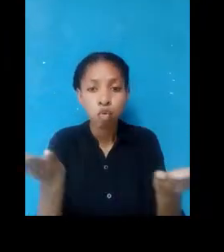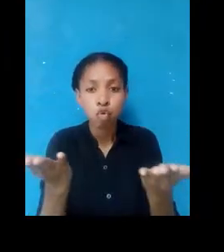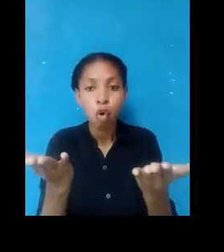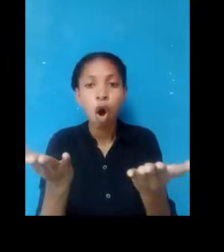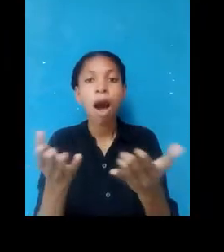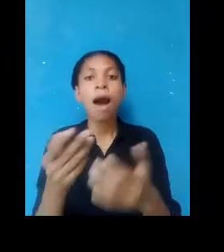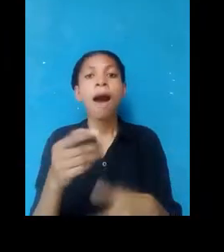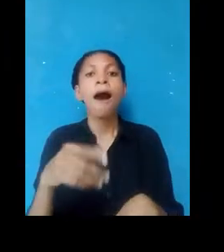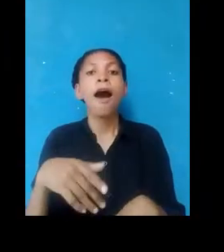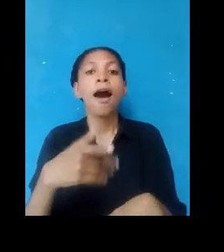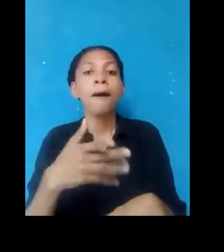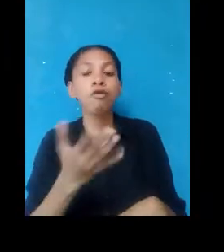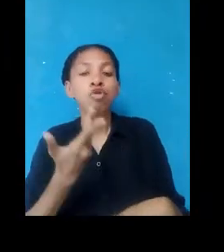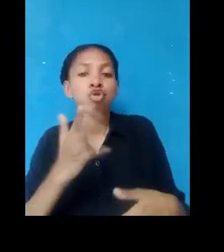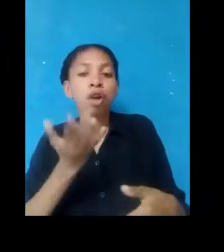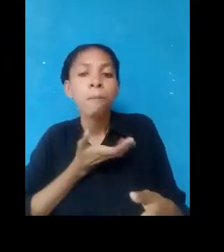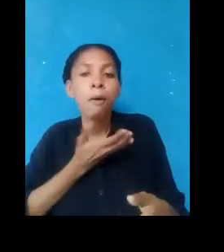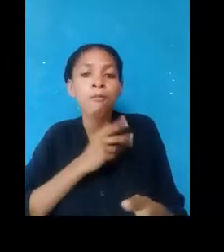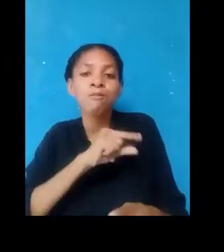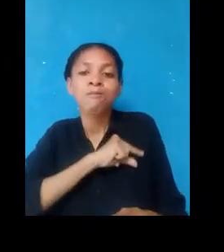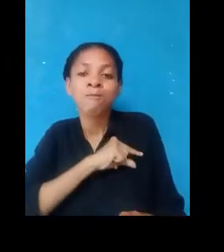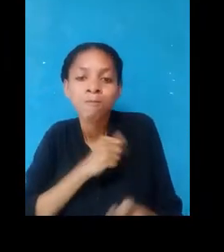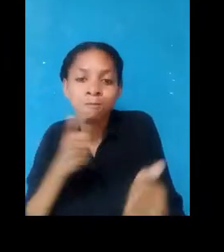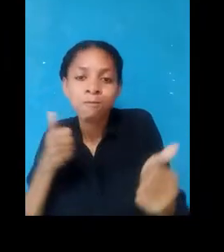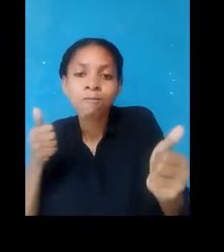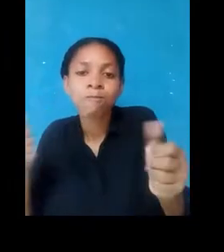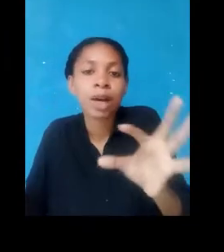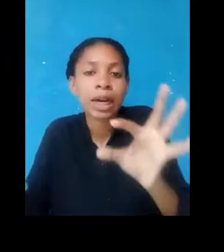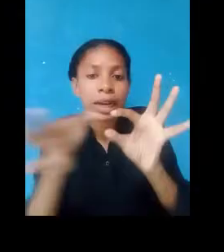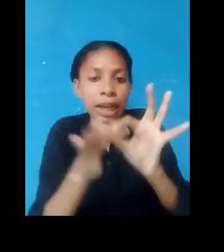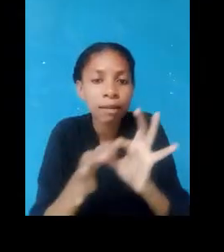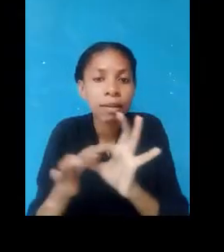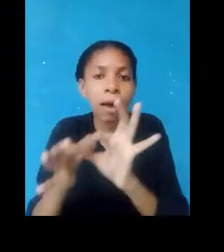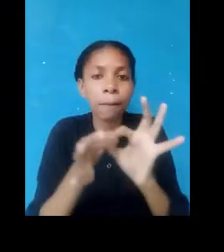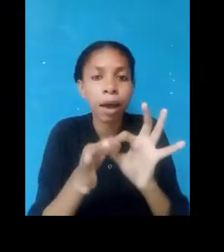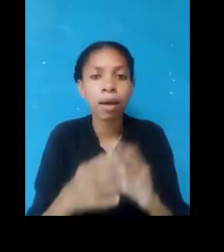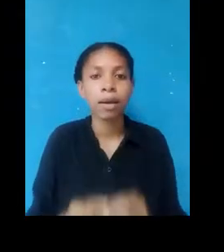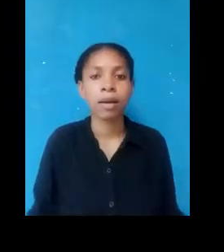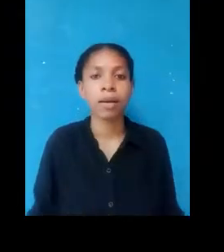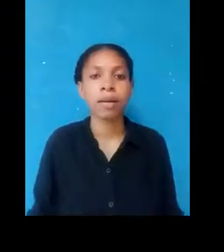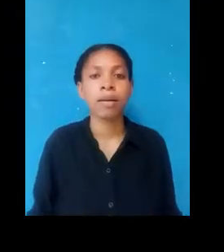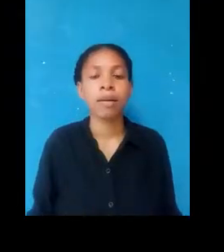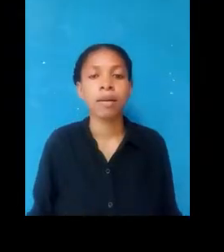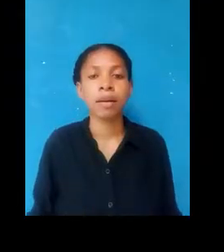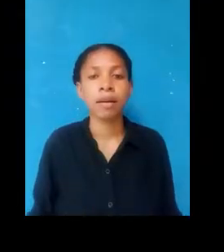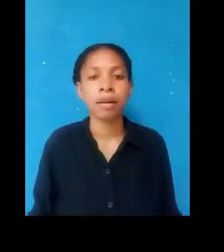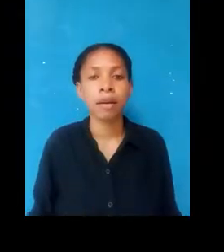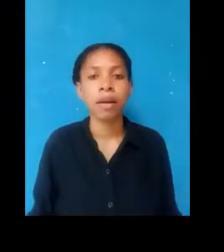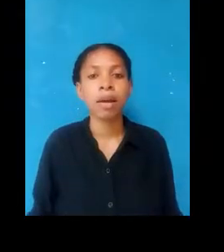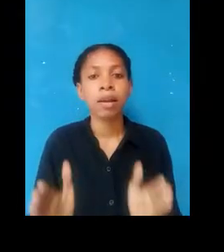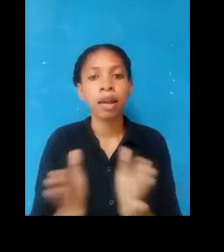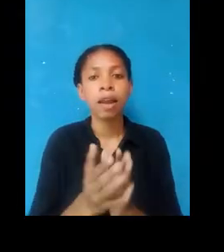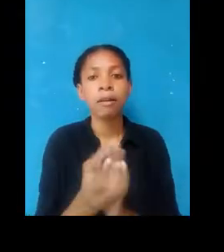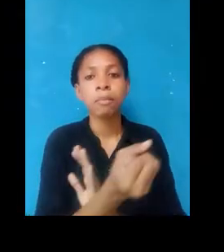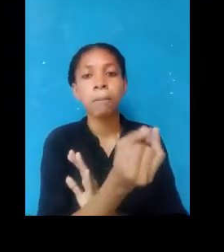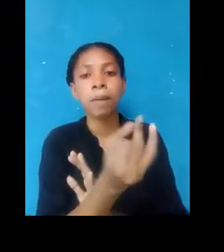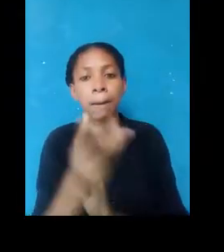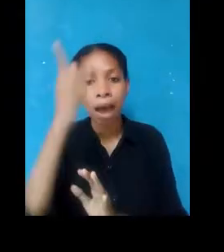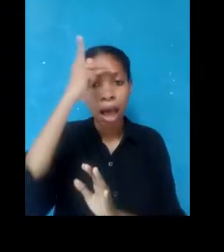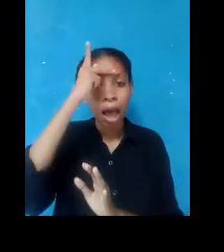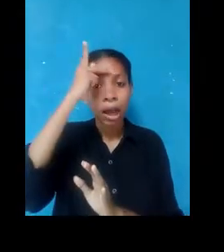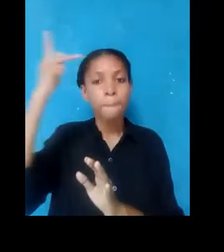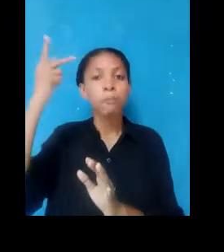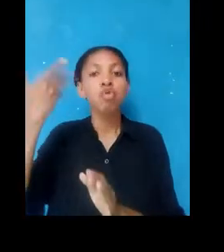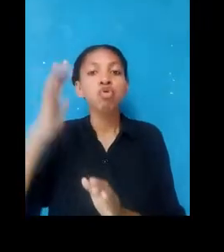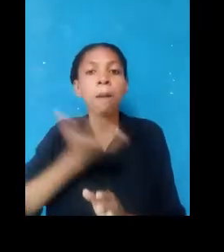Indonesian National Council of Social Welfare, and our collaborating universities, thank you for your continued support and shared